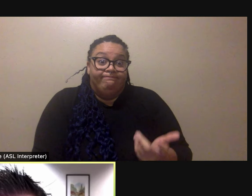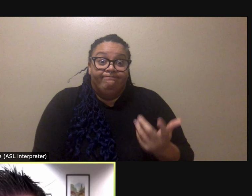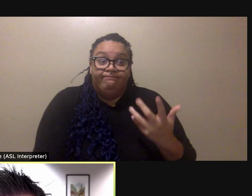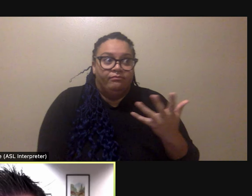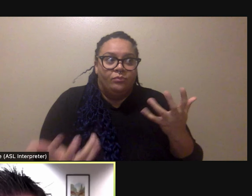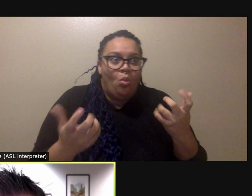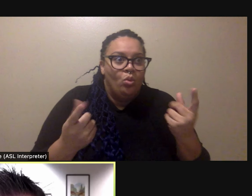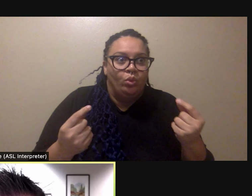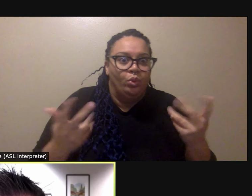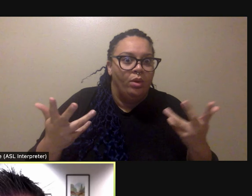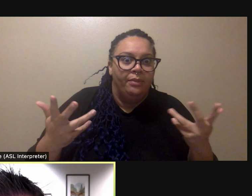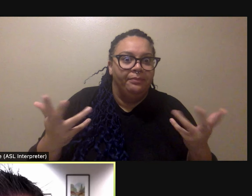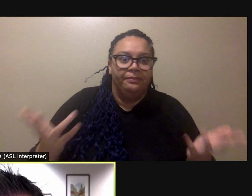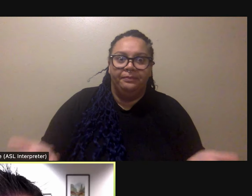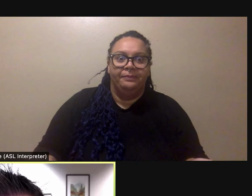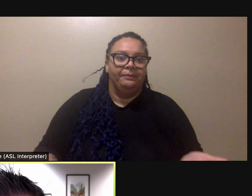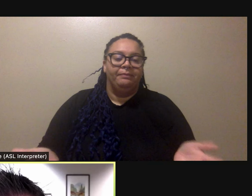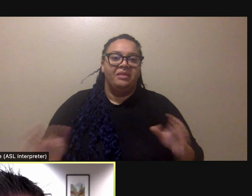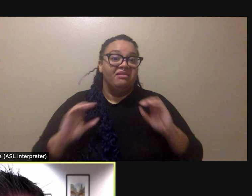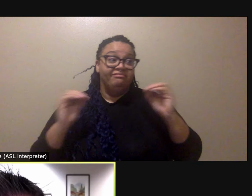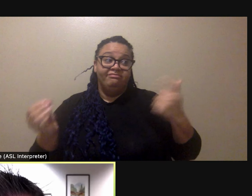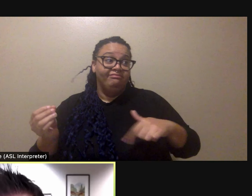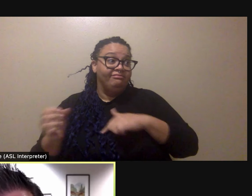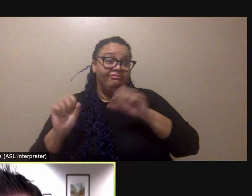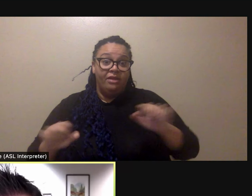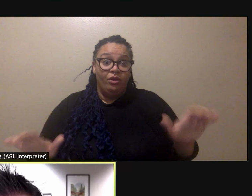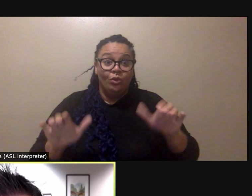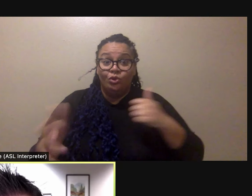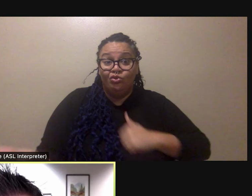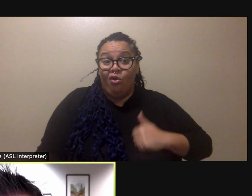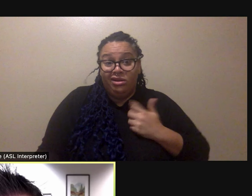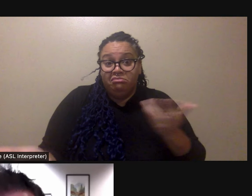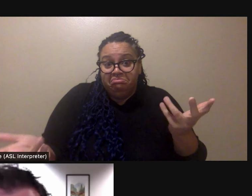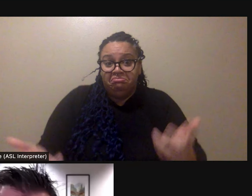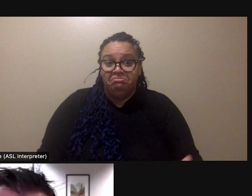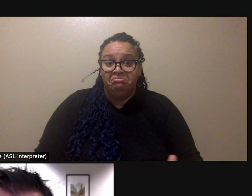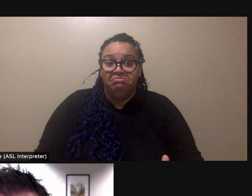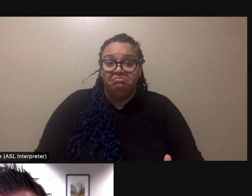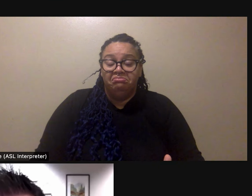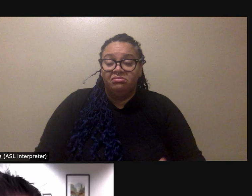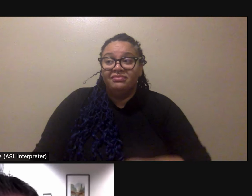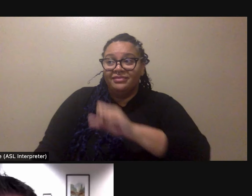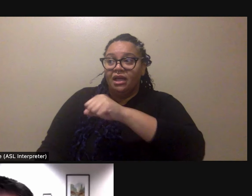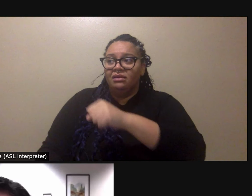do? Nothing we can do. Sorry. Yeah. Maybe it'll get